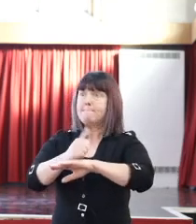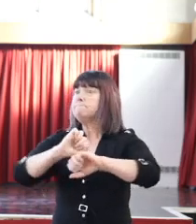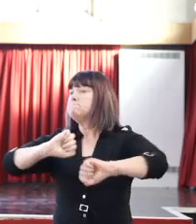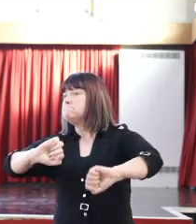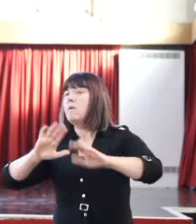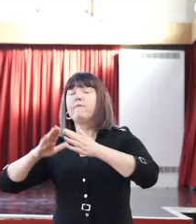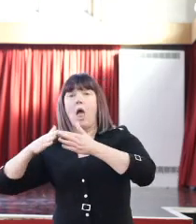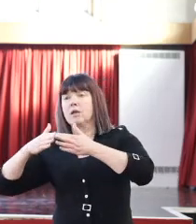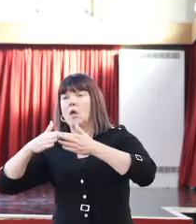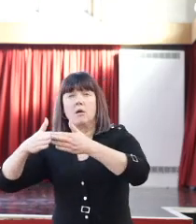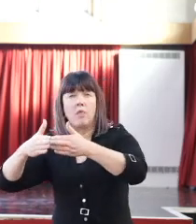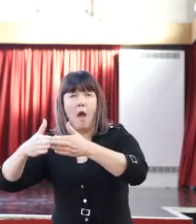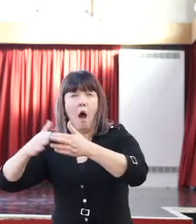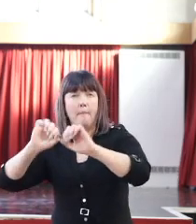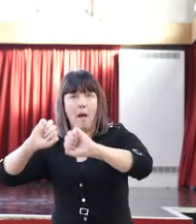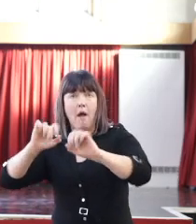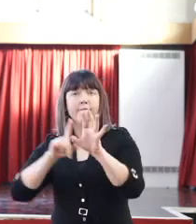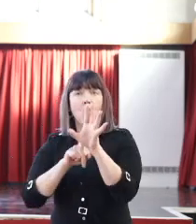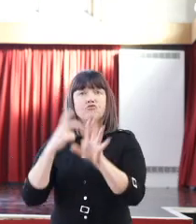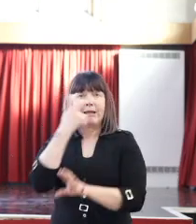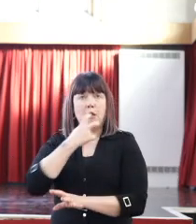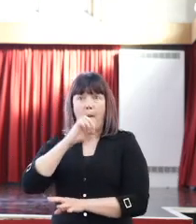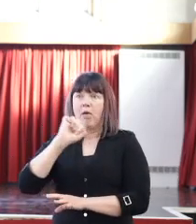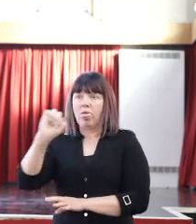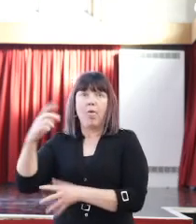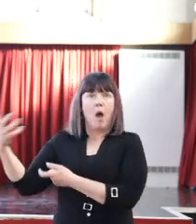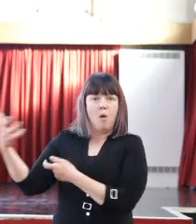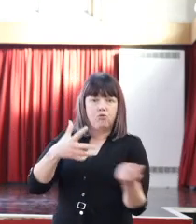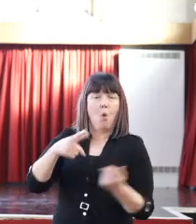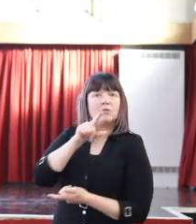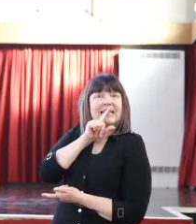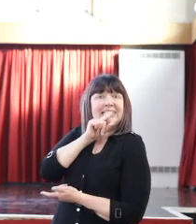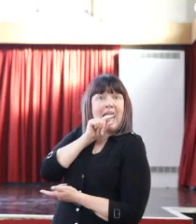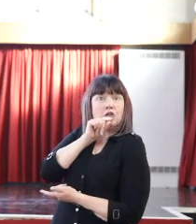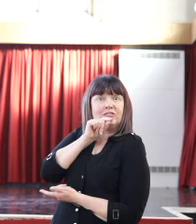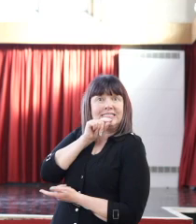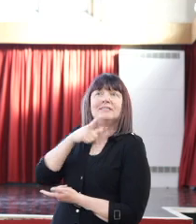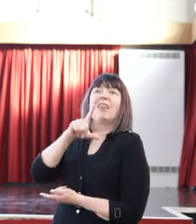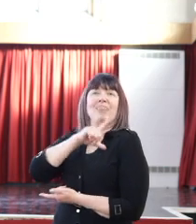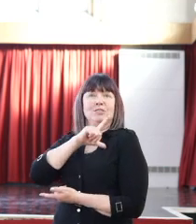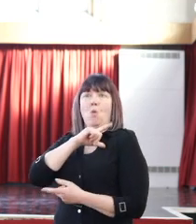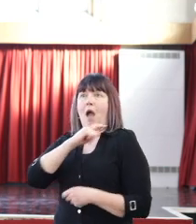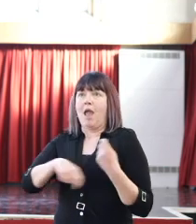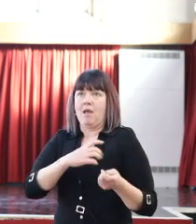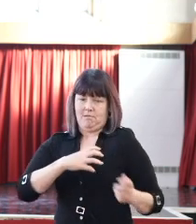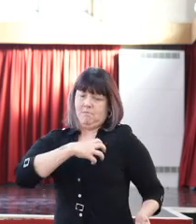pets. Norwich soon became known for its canary breeding, and so the canary has become the symbol of the city.